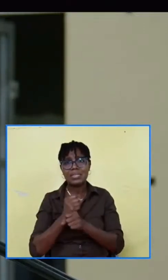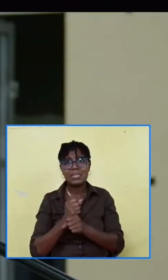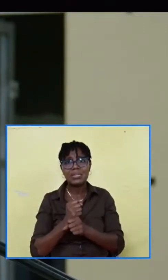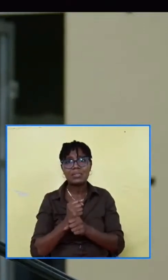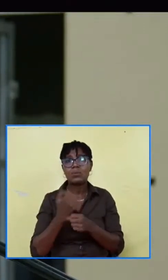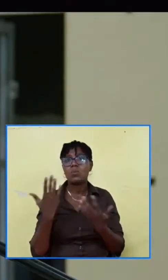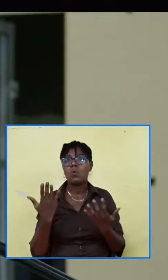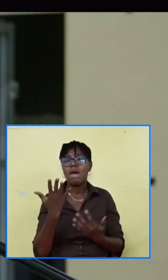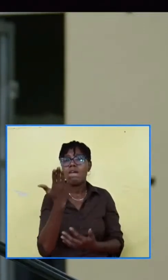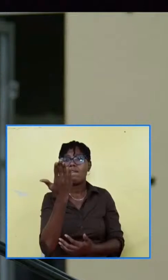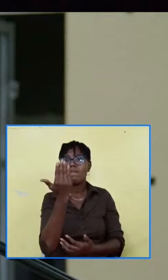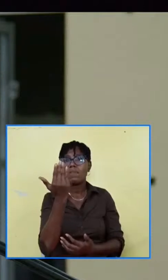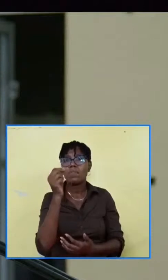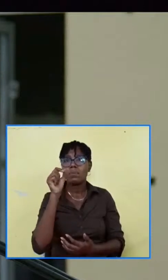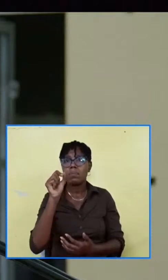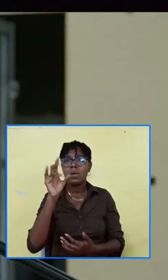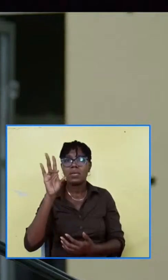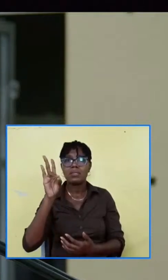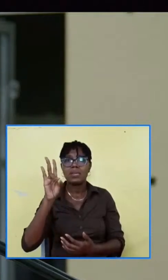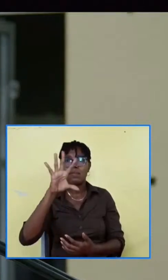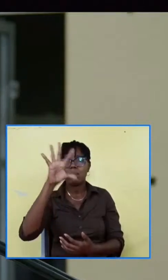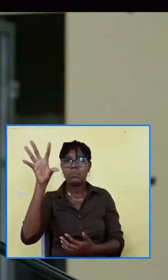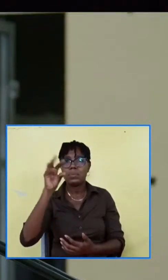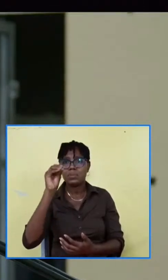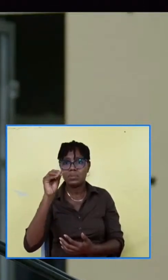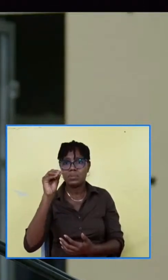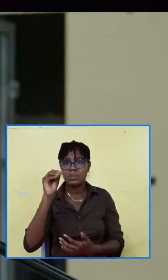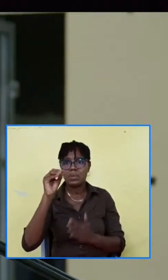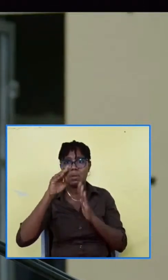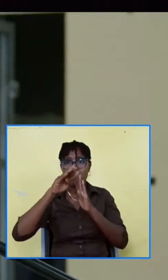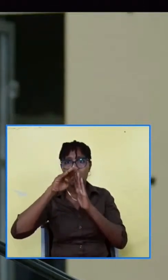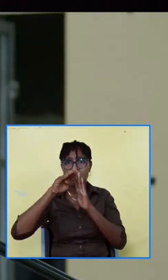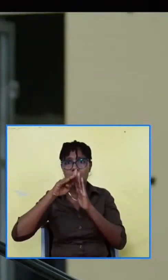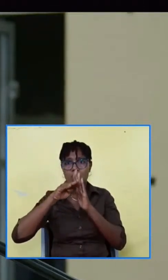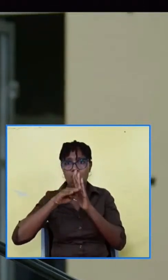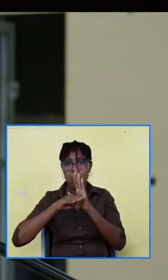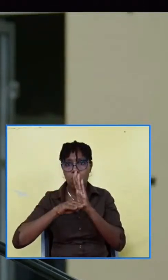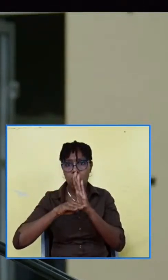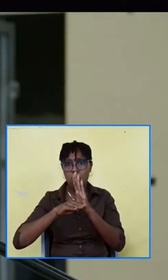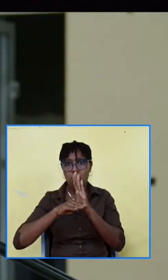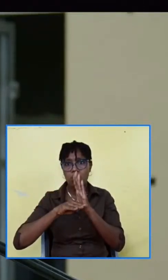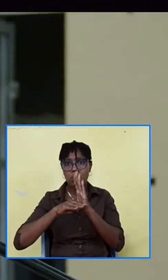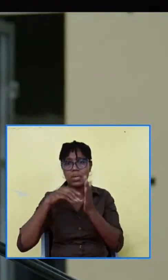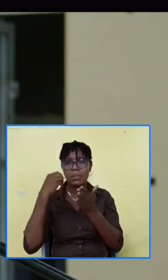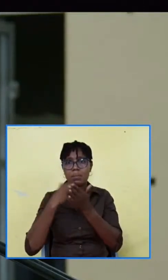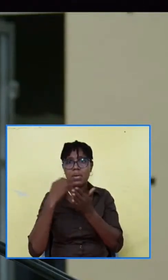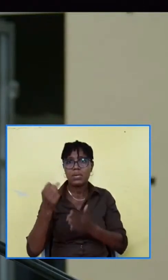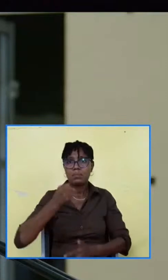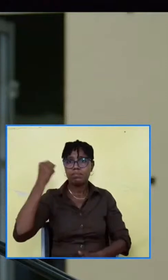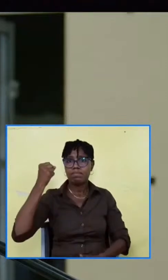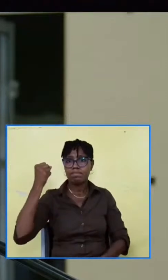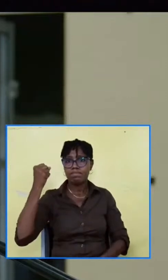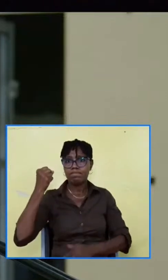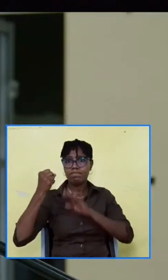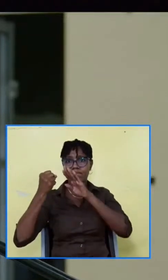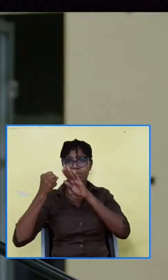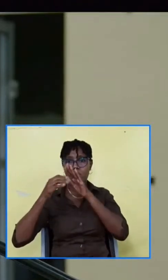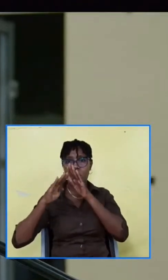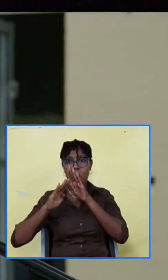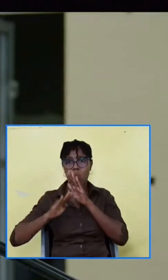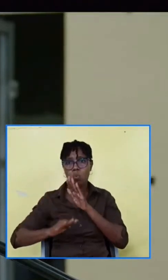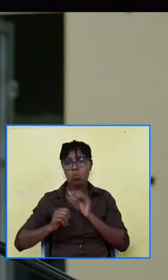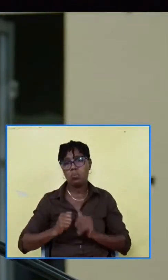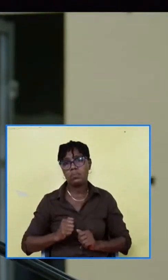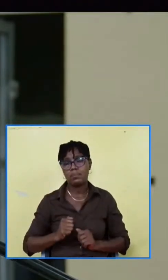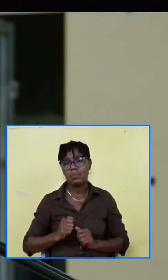15.7% reduction in the depletion of reserves. If you have a 15.7% reduction in the depletion of